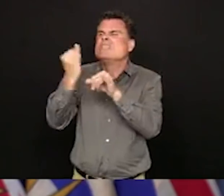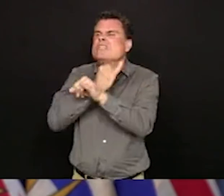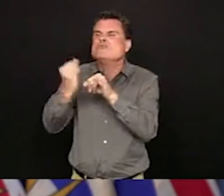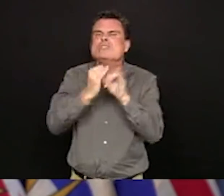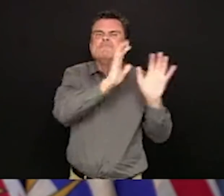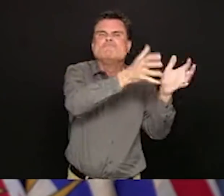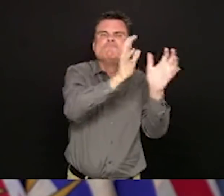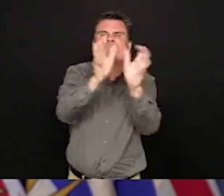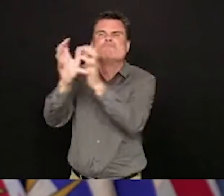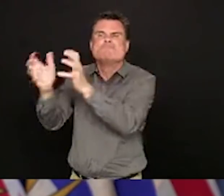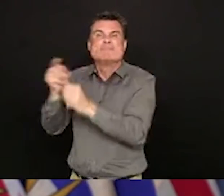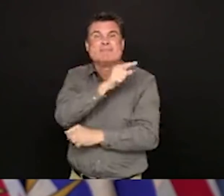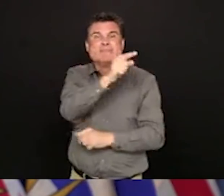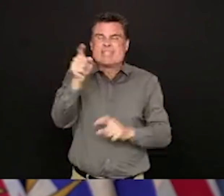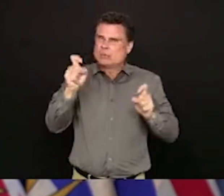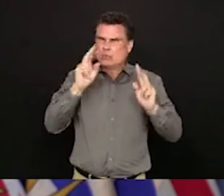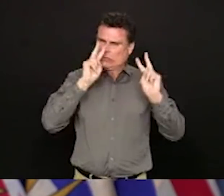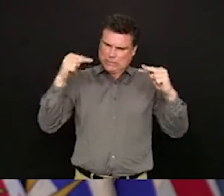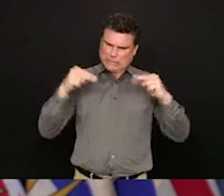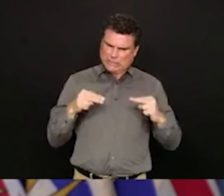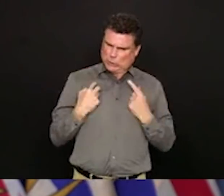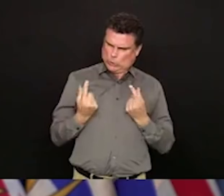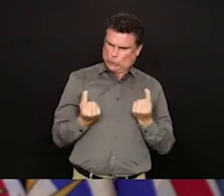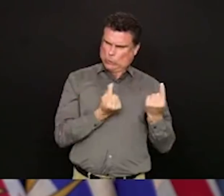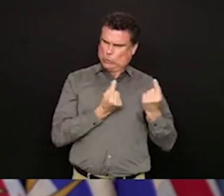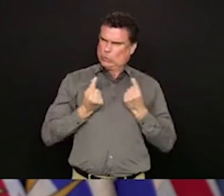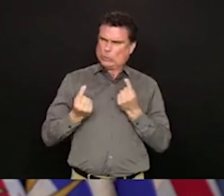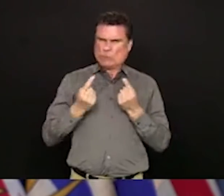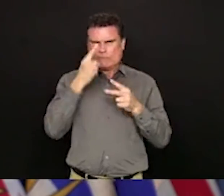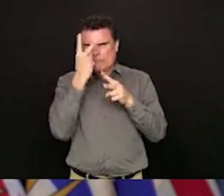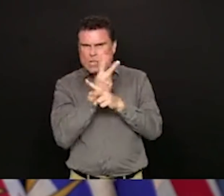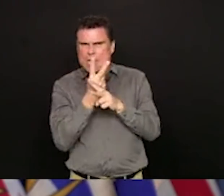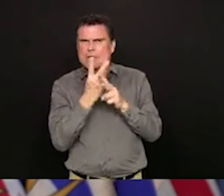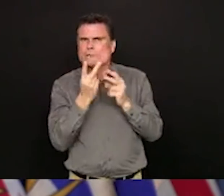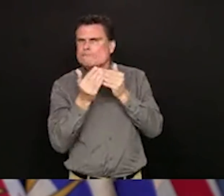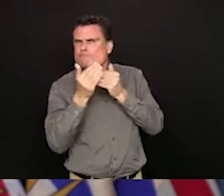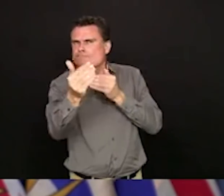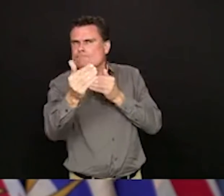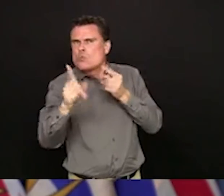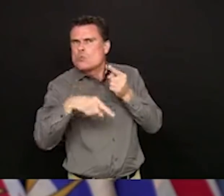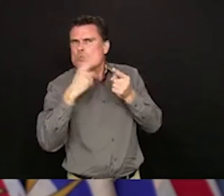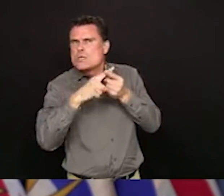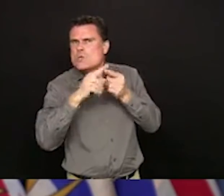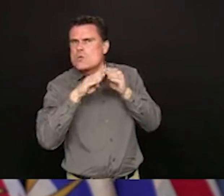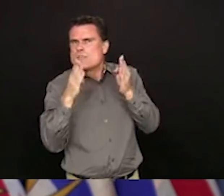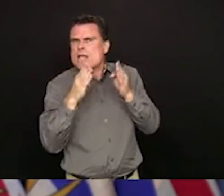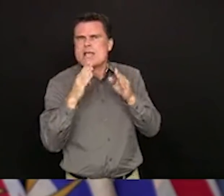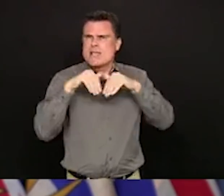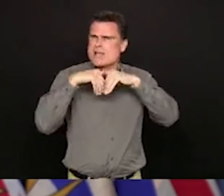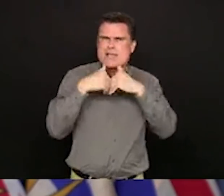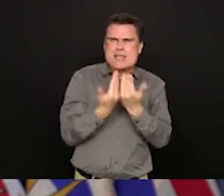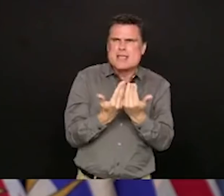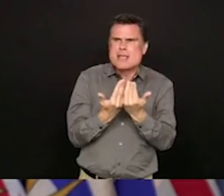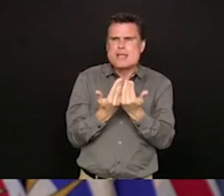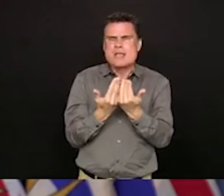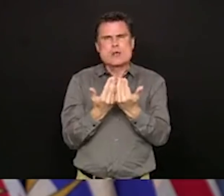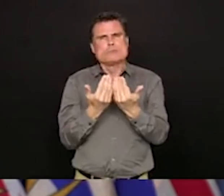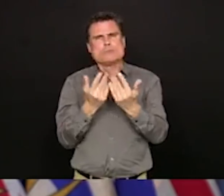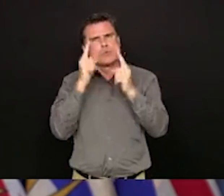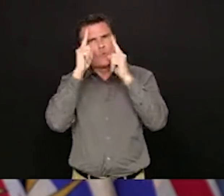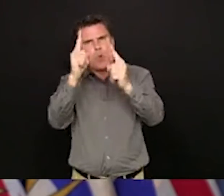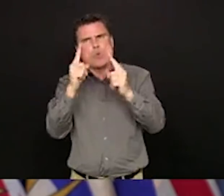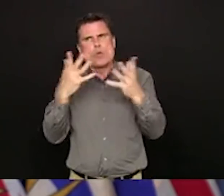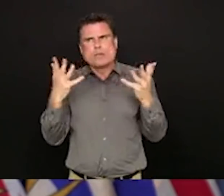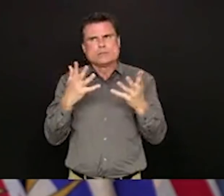place to keep people safe, to avoid further outbreaks. If we start having these types of outbreaks and spread in our community, we